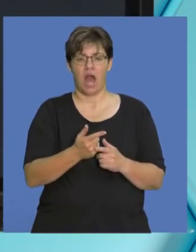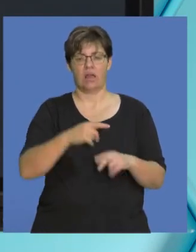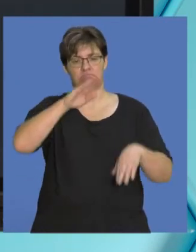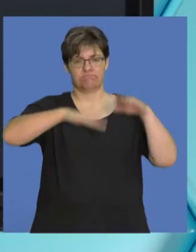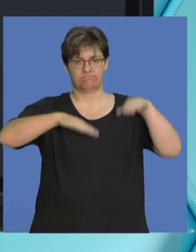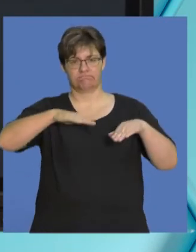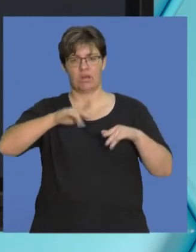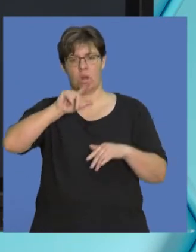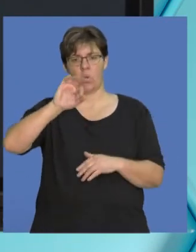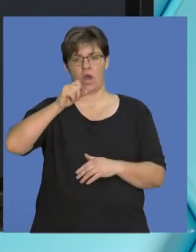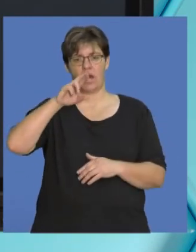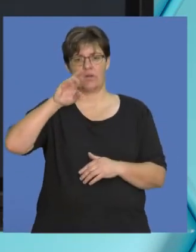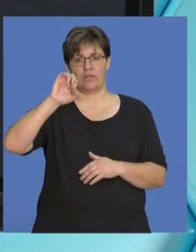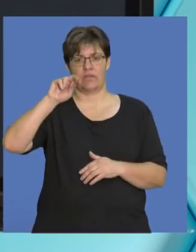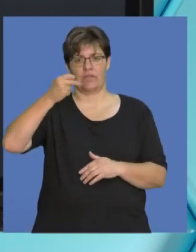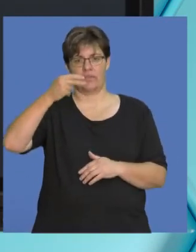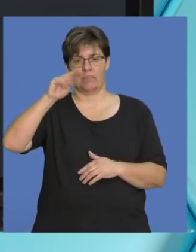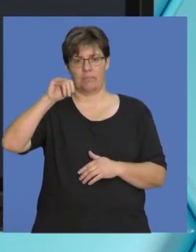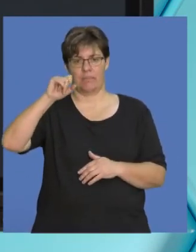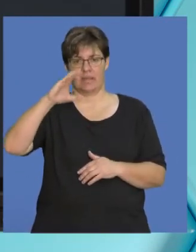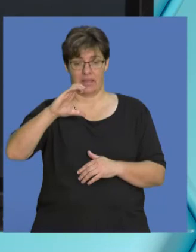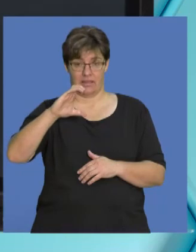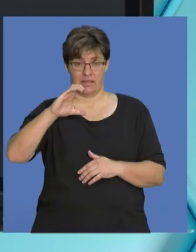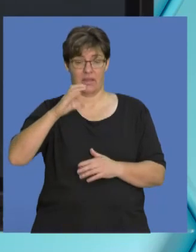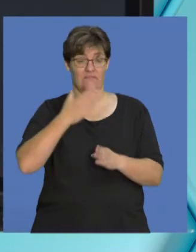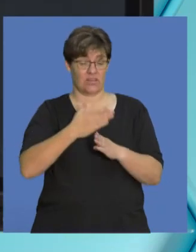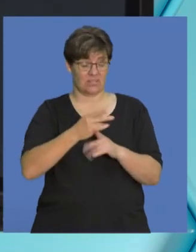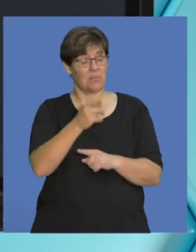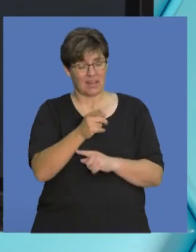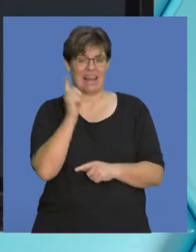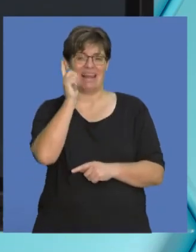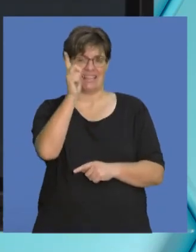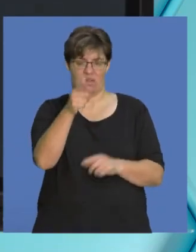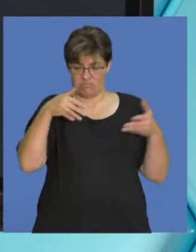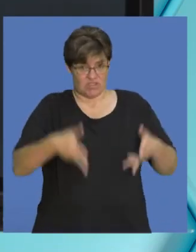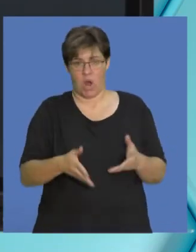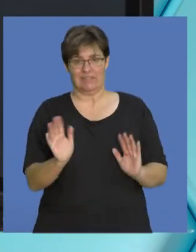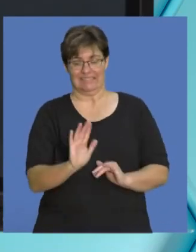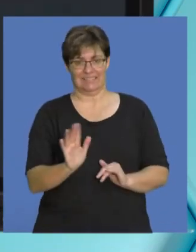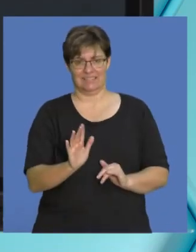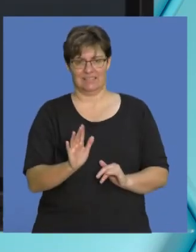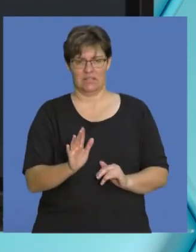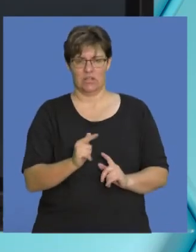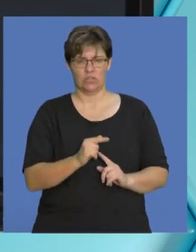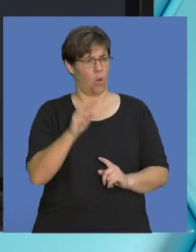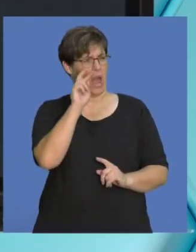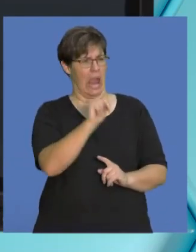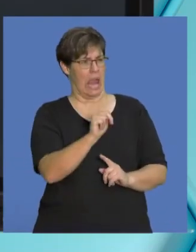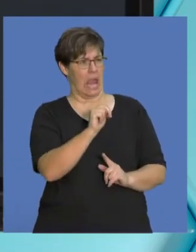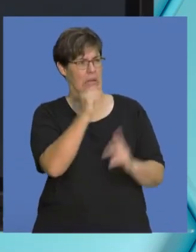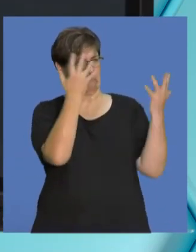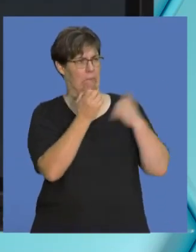logarithmic functions. So that's what we're going to deal with at a later stage, and not now. So you're not going to be